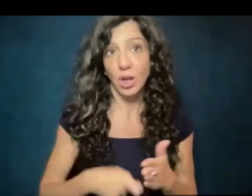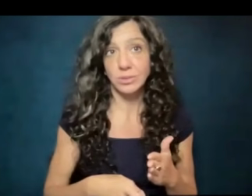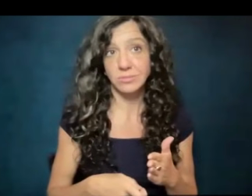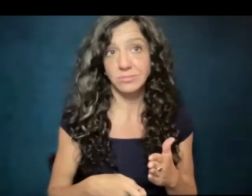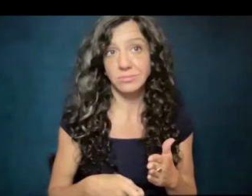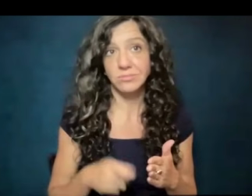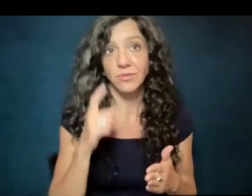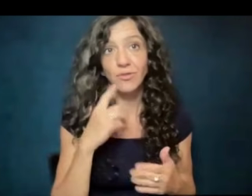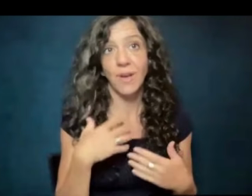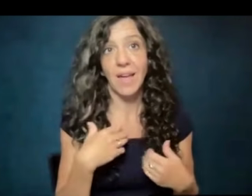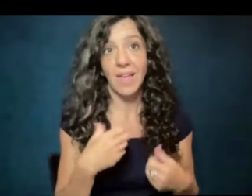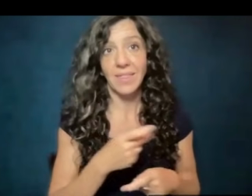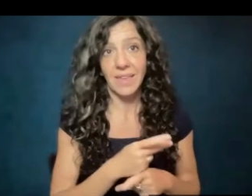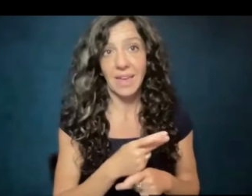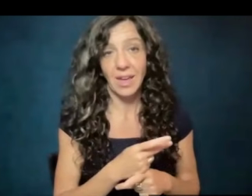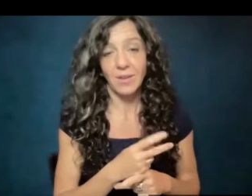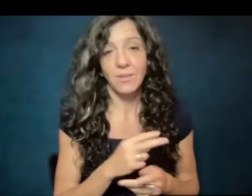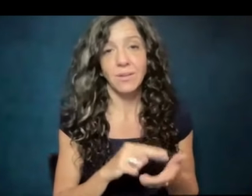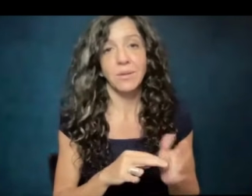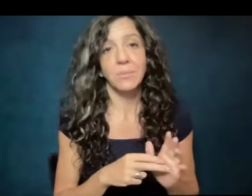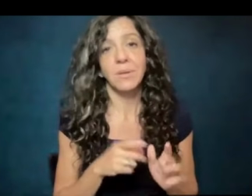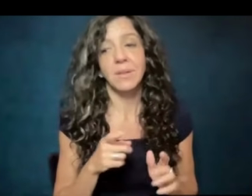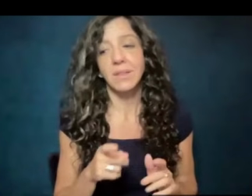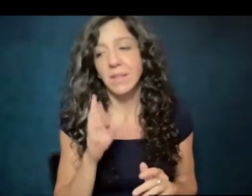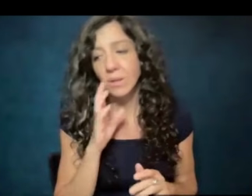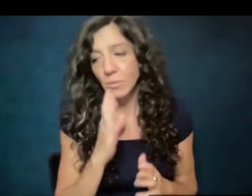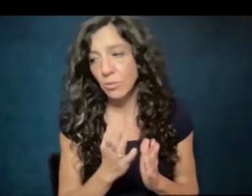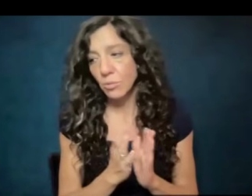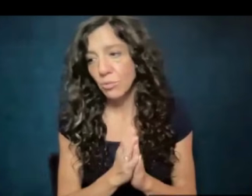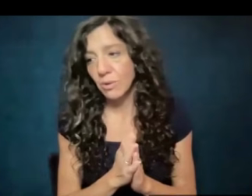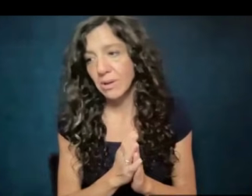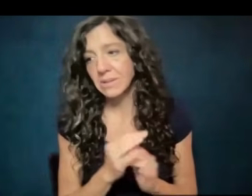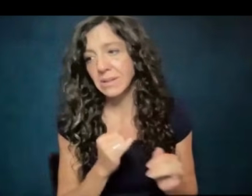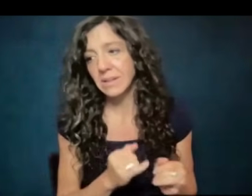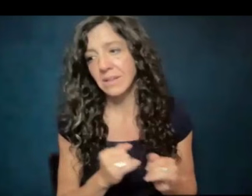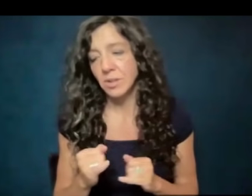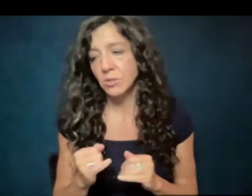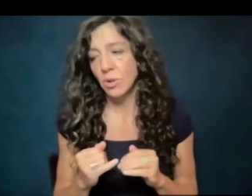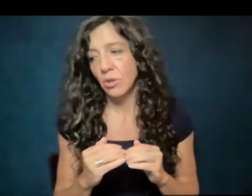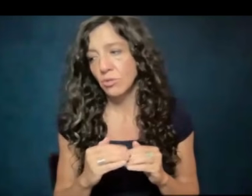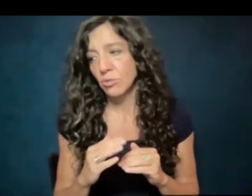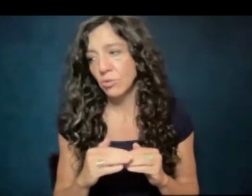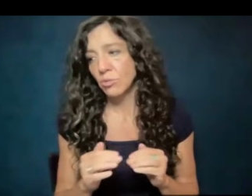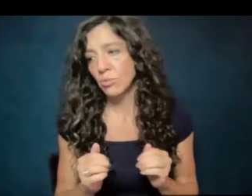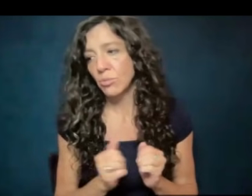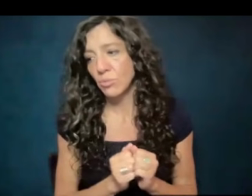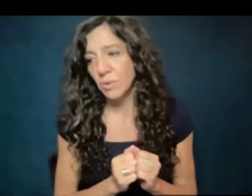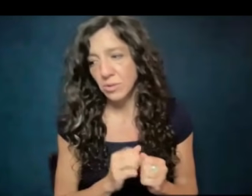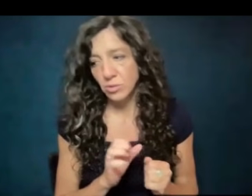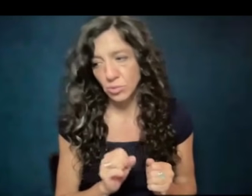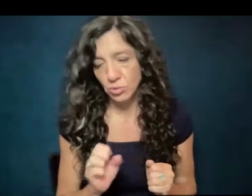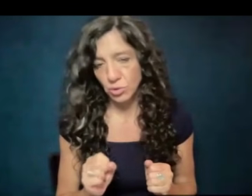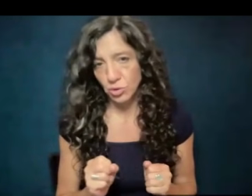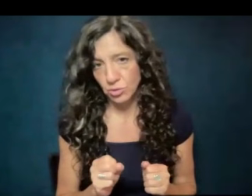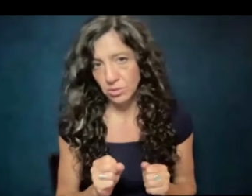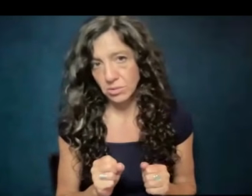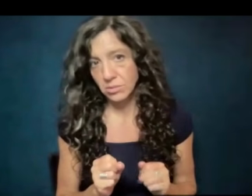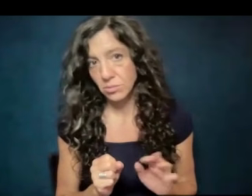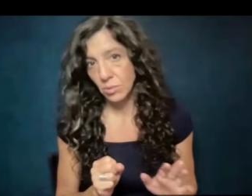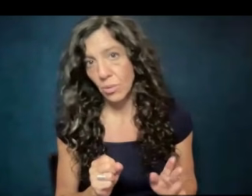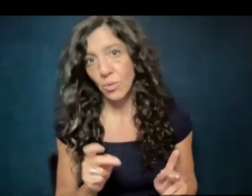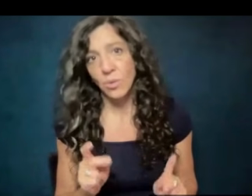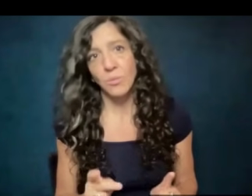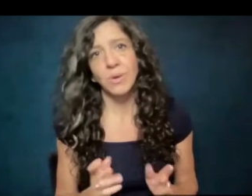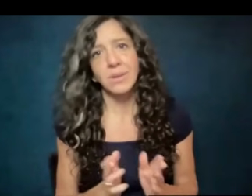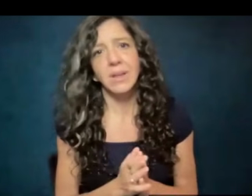costs for healthcare, they would request an individualized threshold with Social Security. So the person is asking,